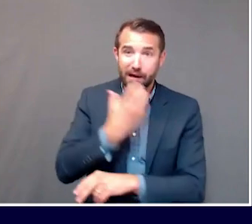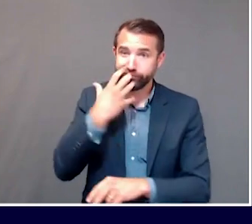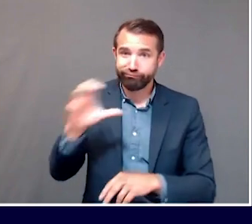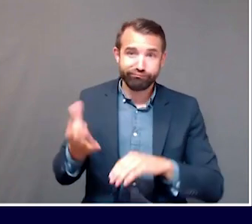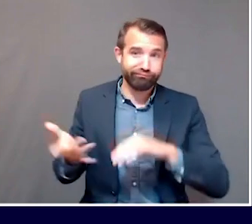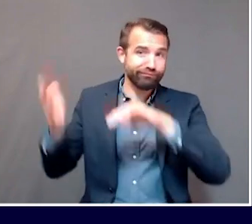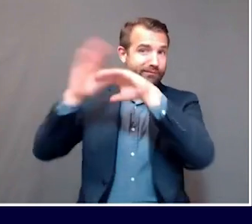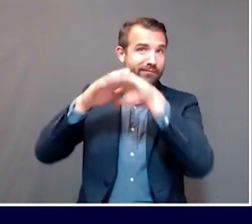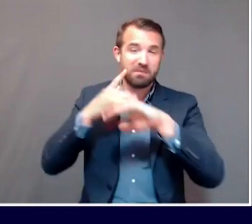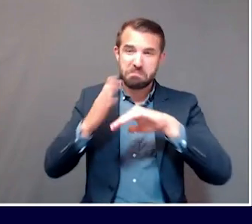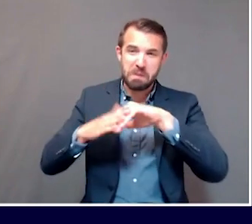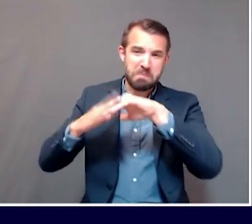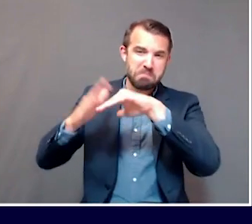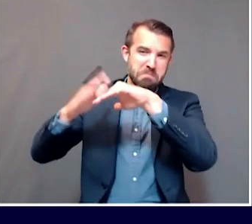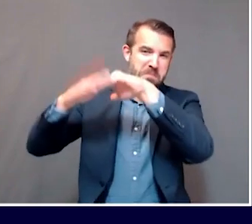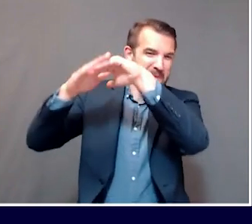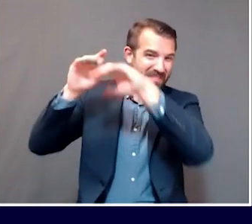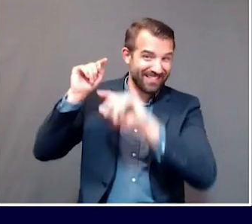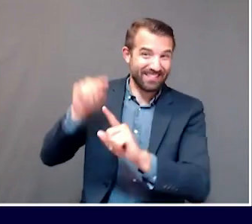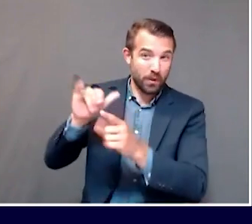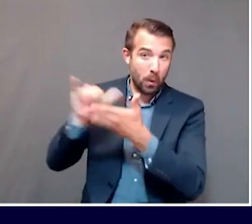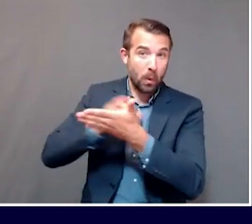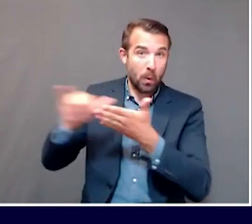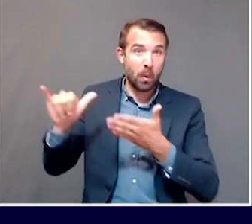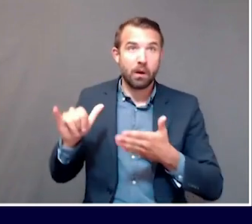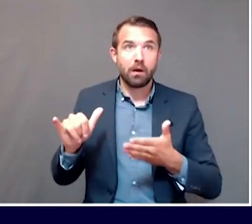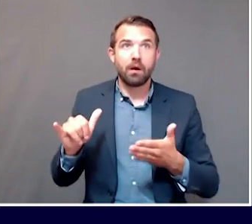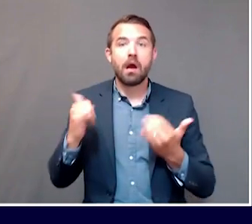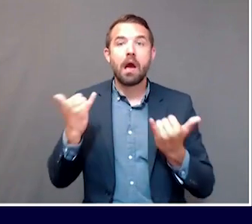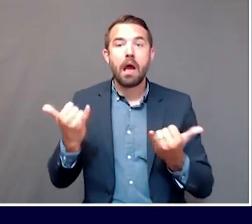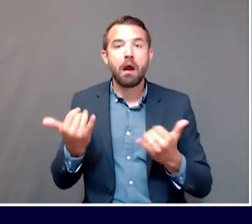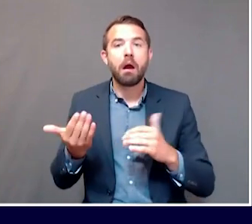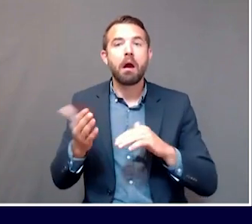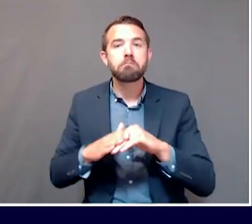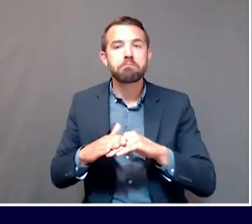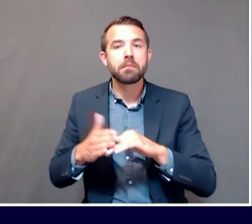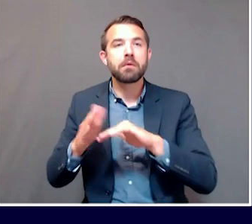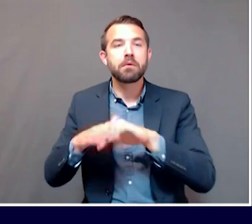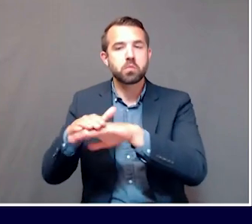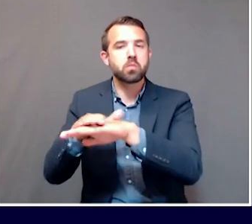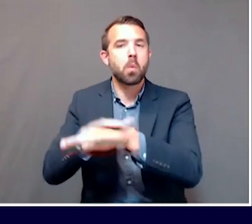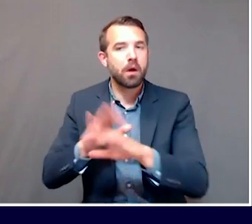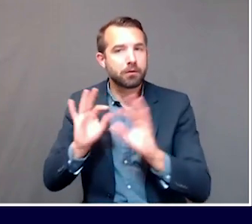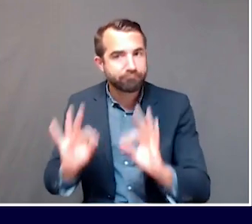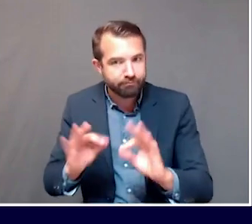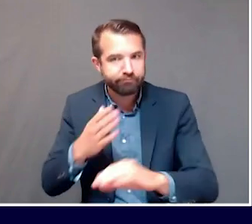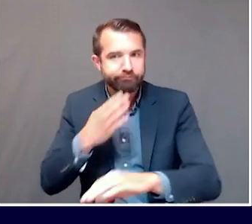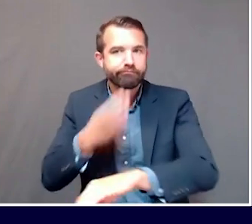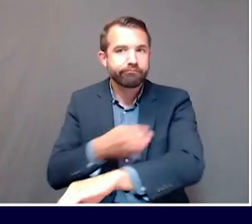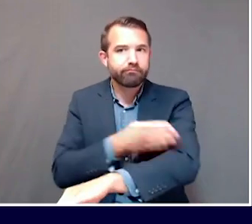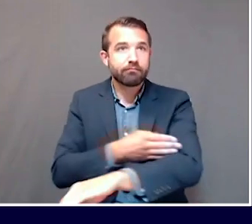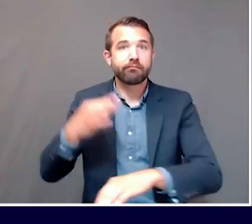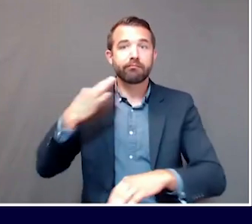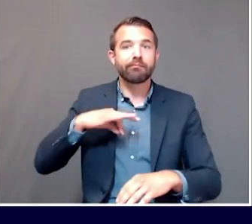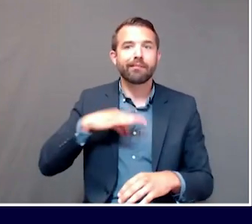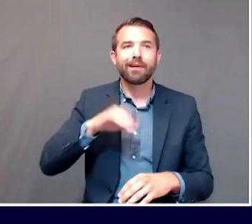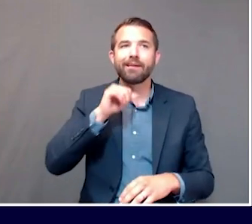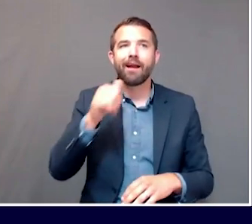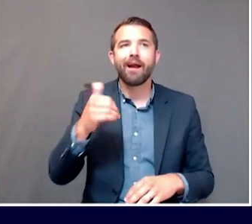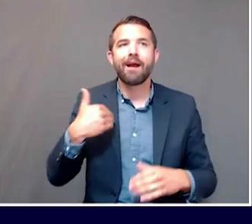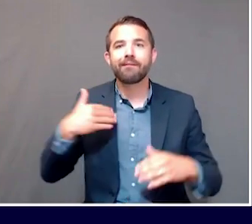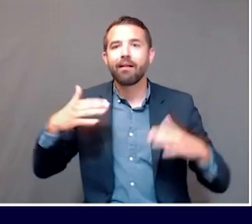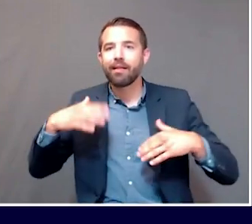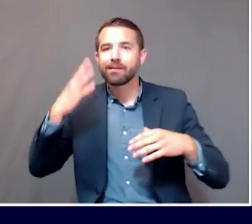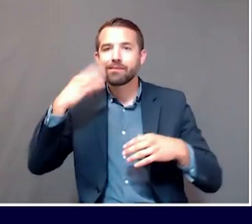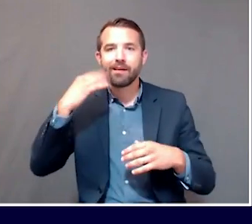Maine never really experienced that. What we've learned from other states, particularly the states down in the Sun Belt that are now looking